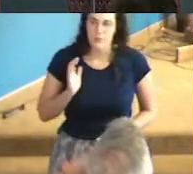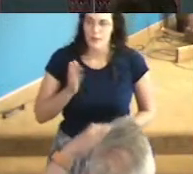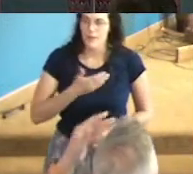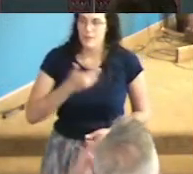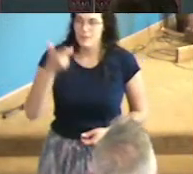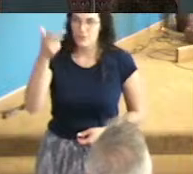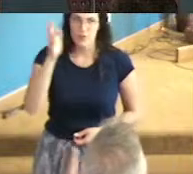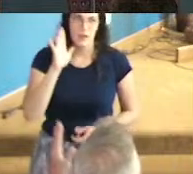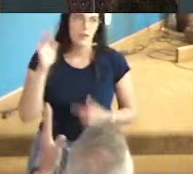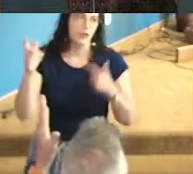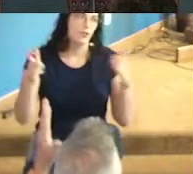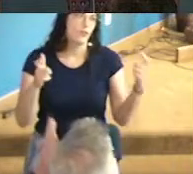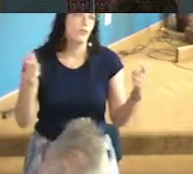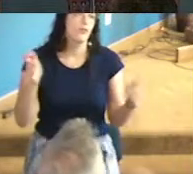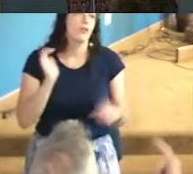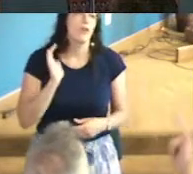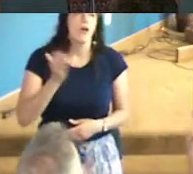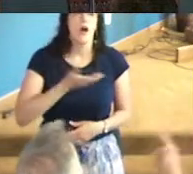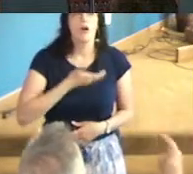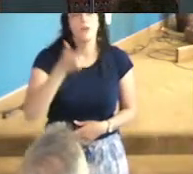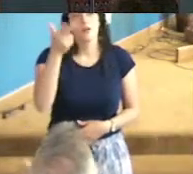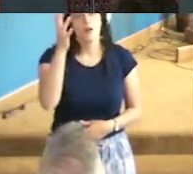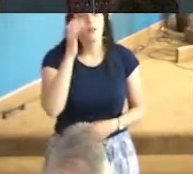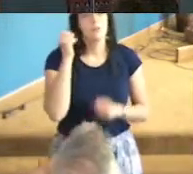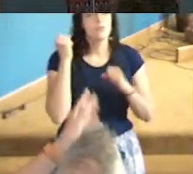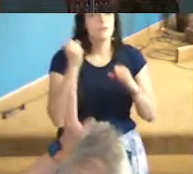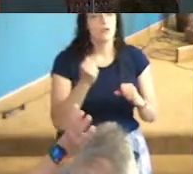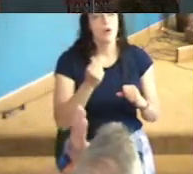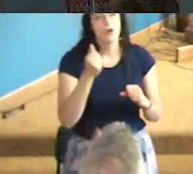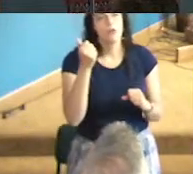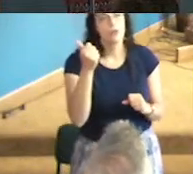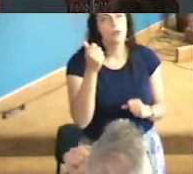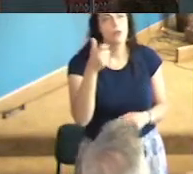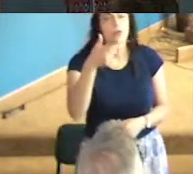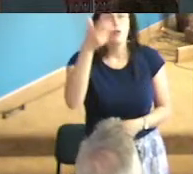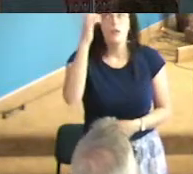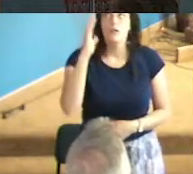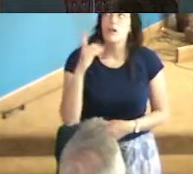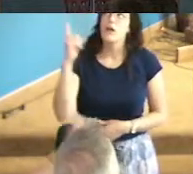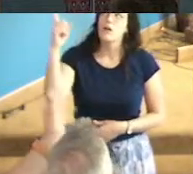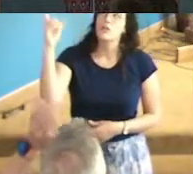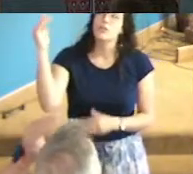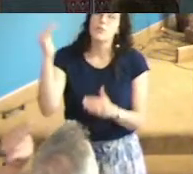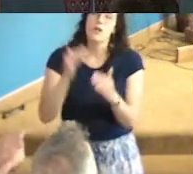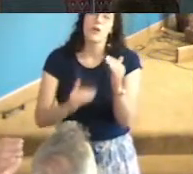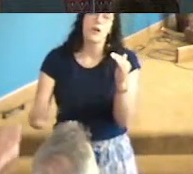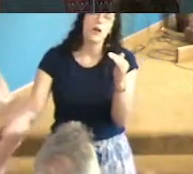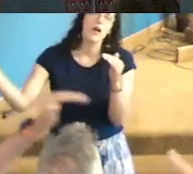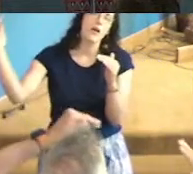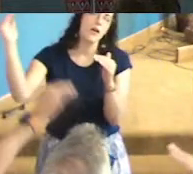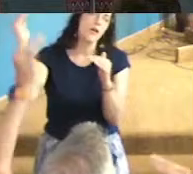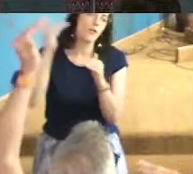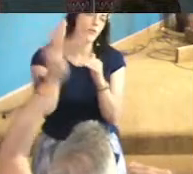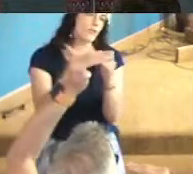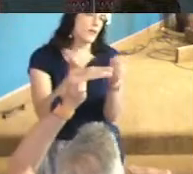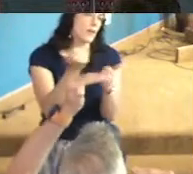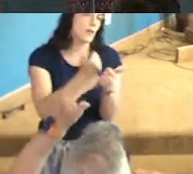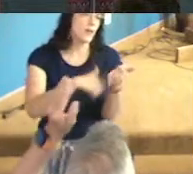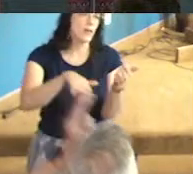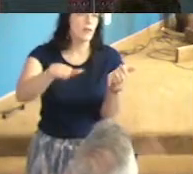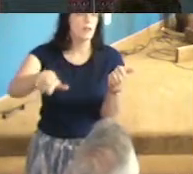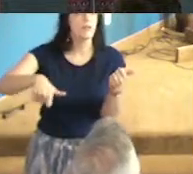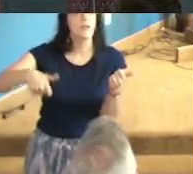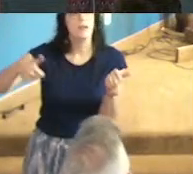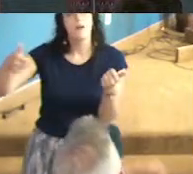against? Our God is greater, our God is stronger. God, you are higher